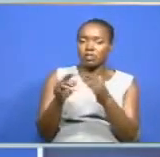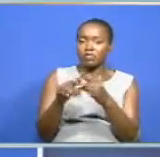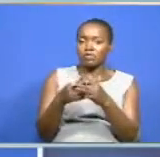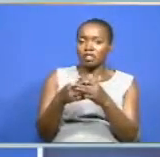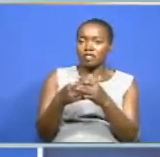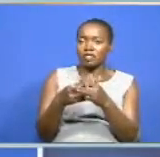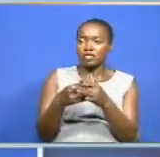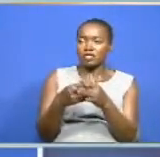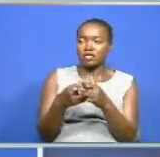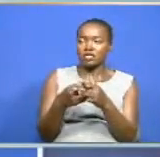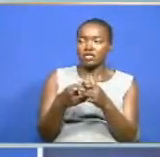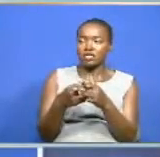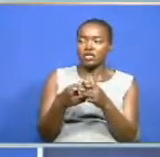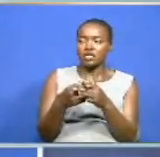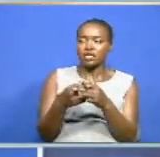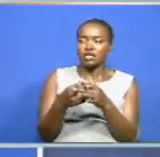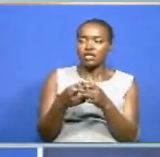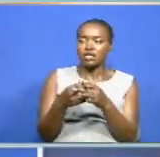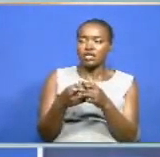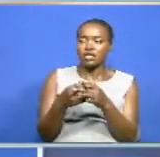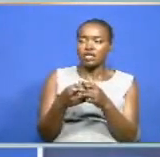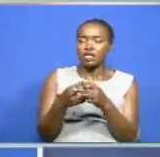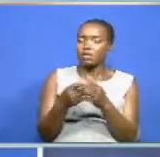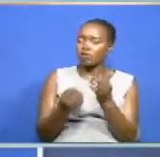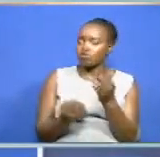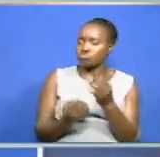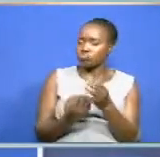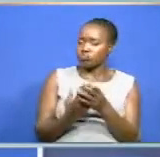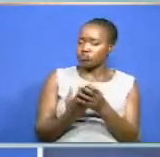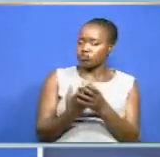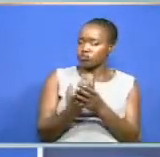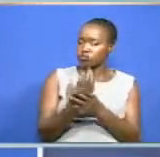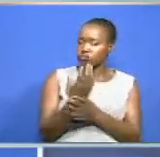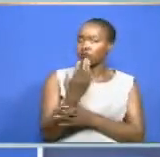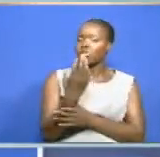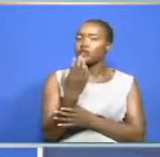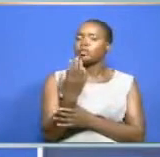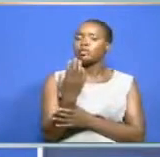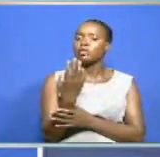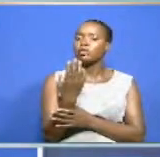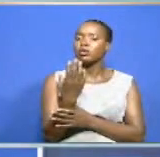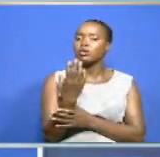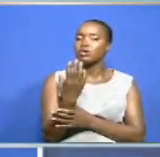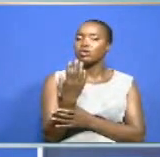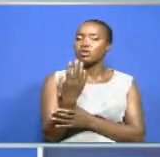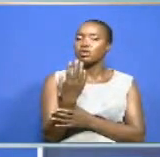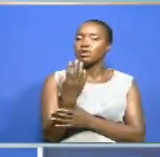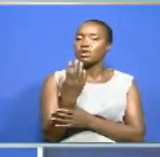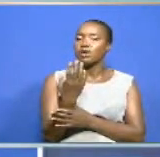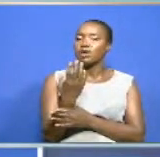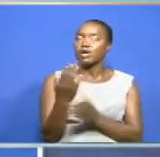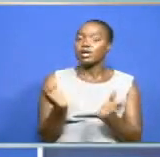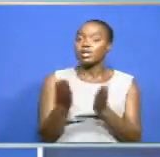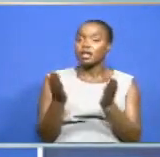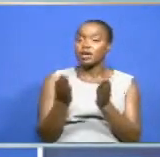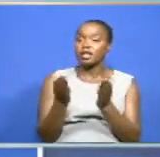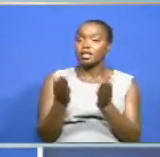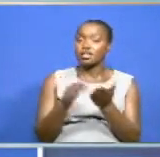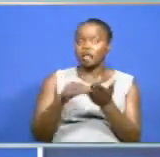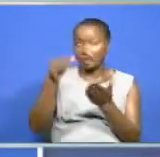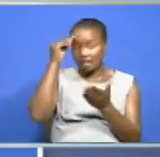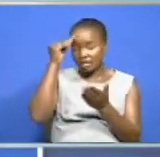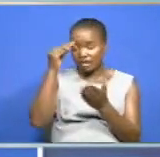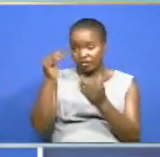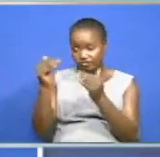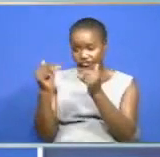been innovated, it has been incubated, and it's grown. So we encourage peer-to-peer learning at the